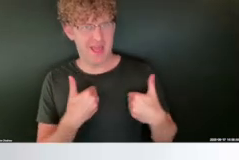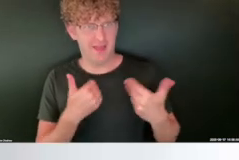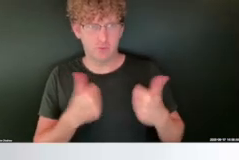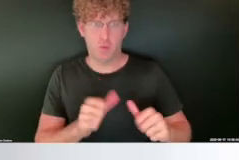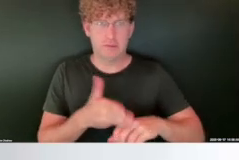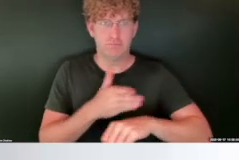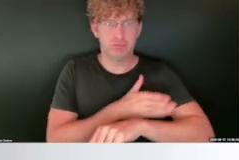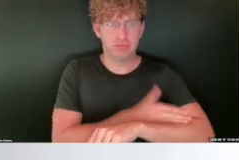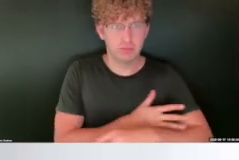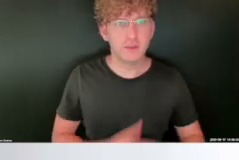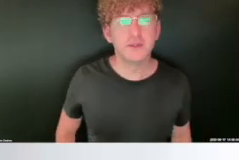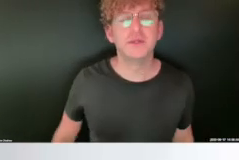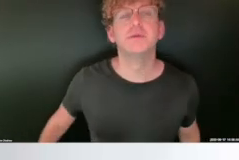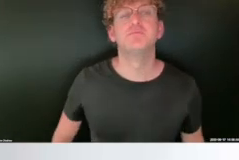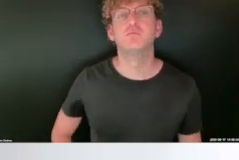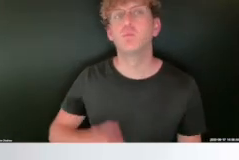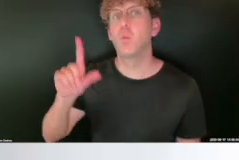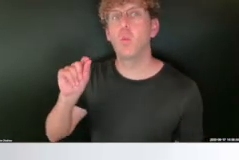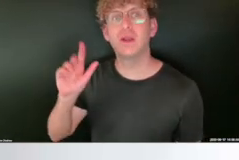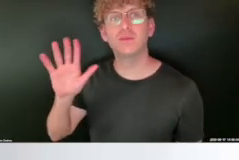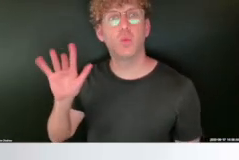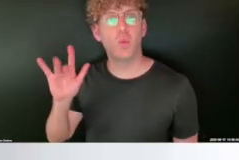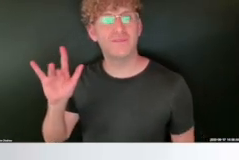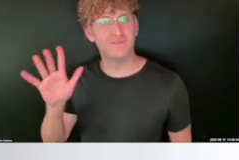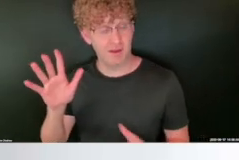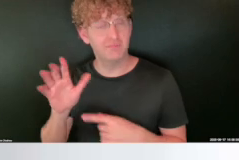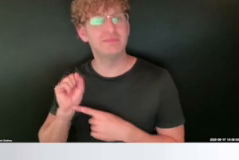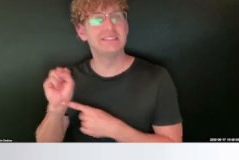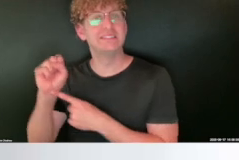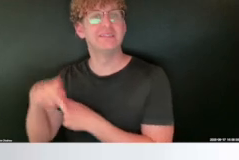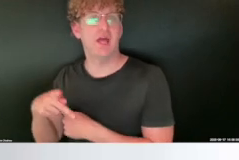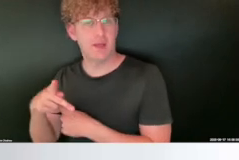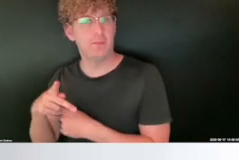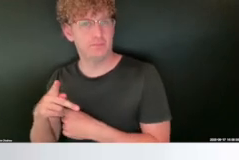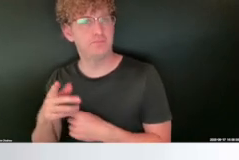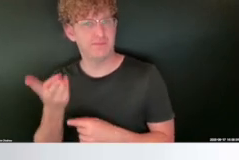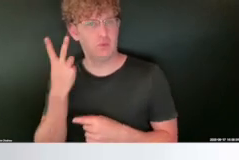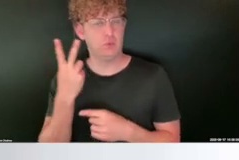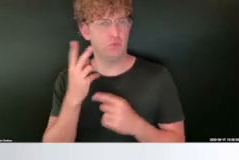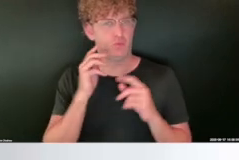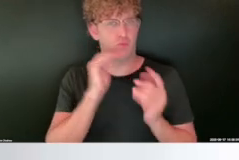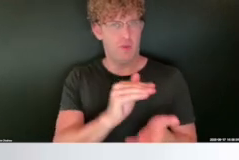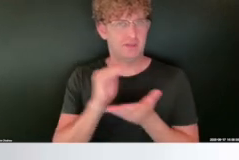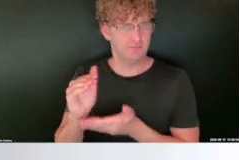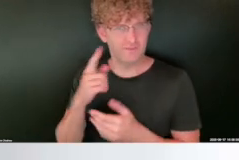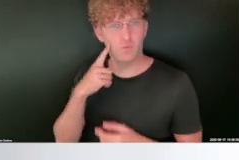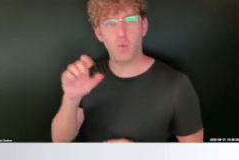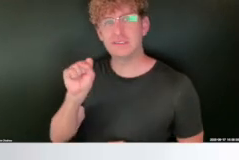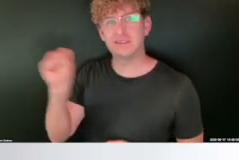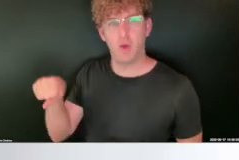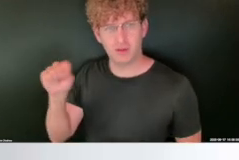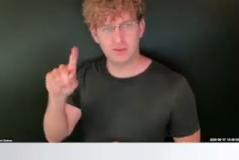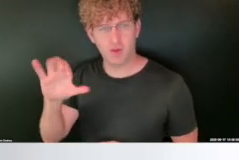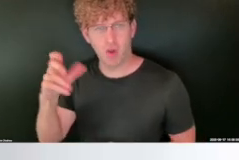first 2 grants from the first solicitation, Commerce Moving Forward and the Stockton Mobility Collective grants. STEP grantees